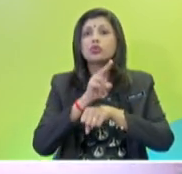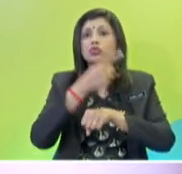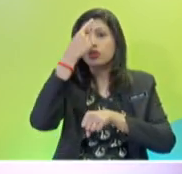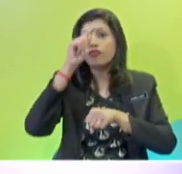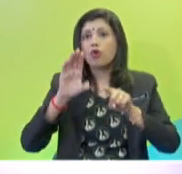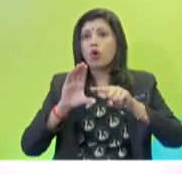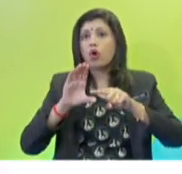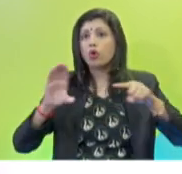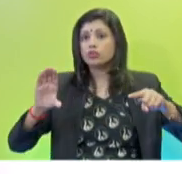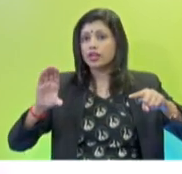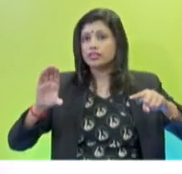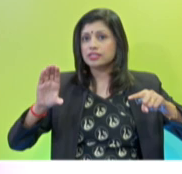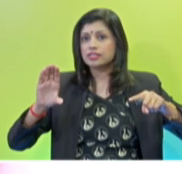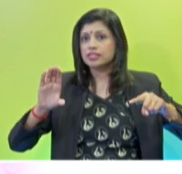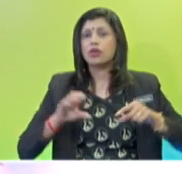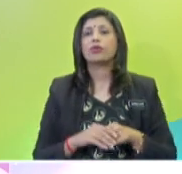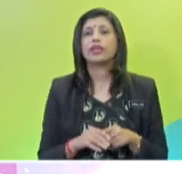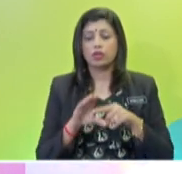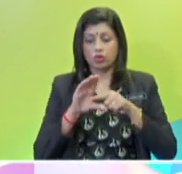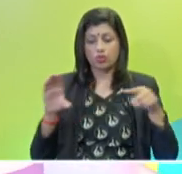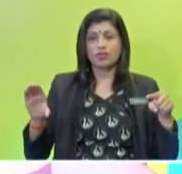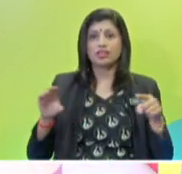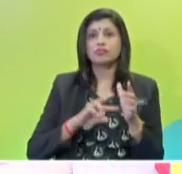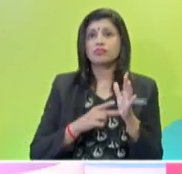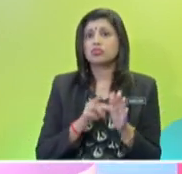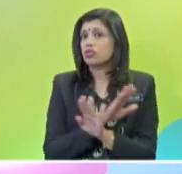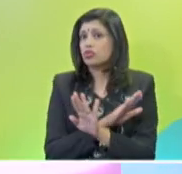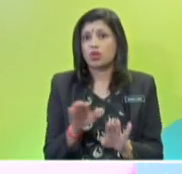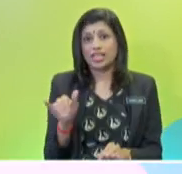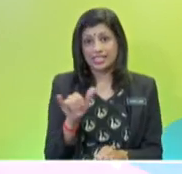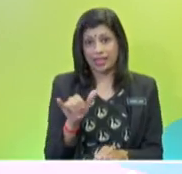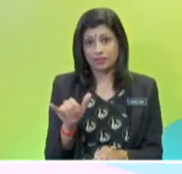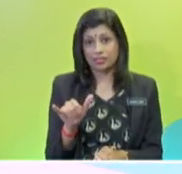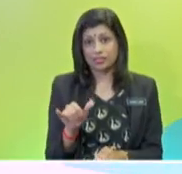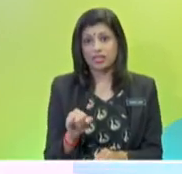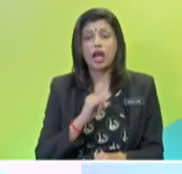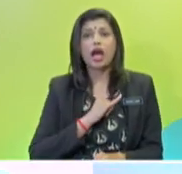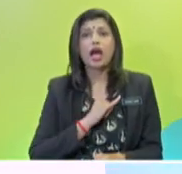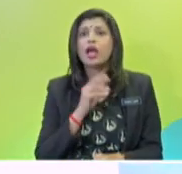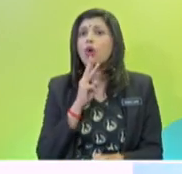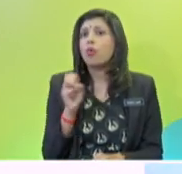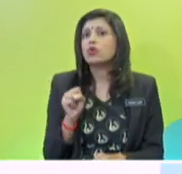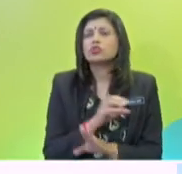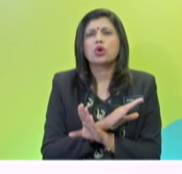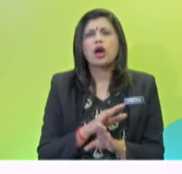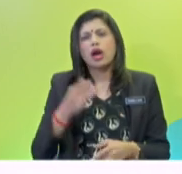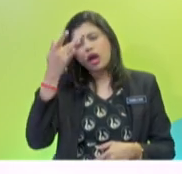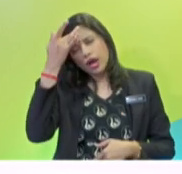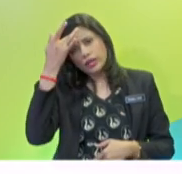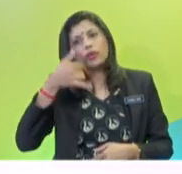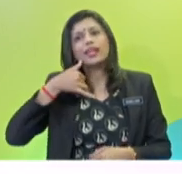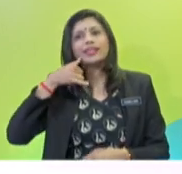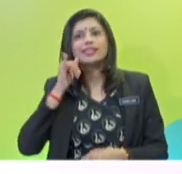I went to work. Usually, when you are unwell, you're supposed to stay at home. Correct. Have a rest. Yeah. But I went to